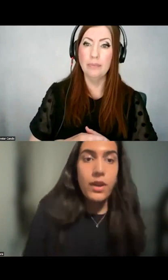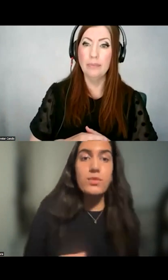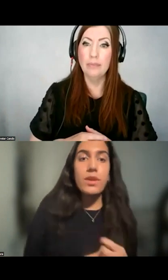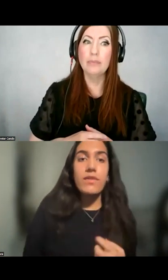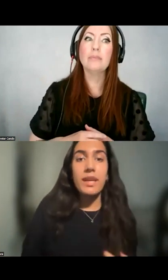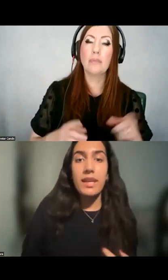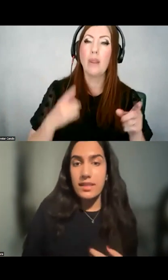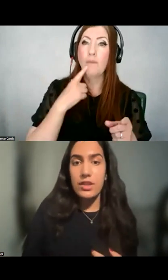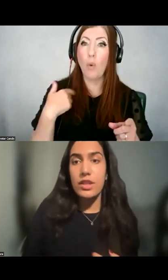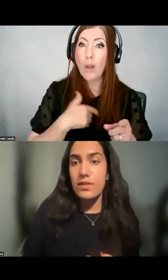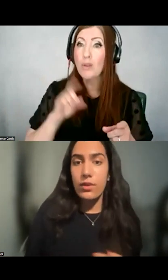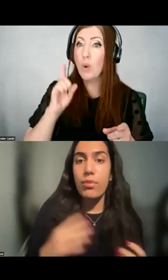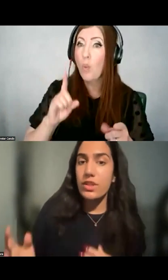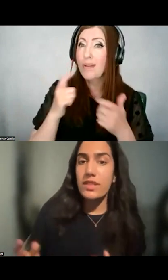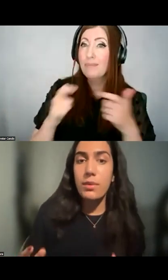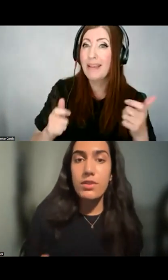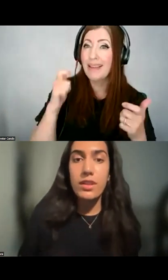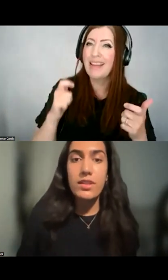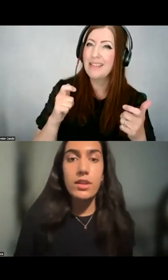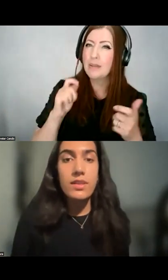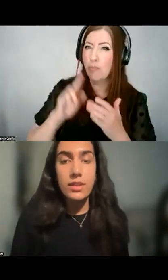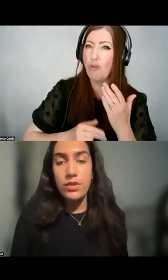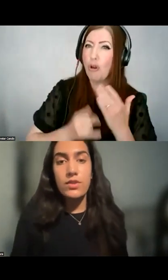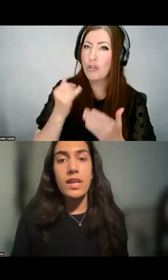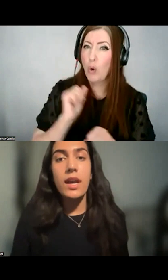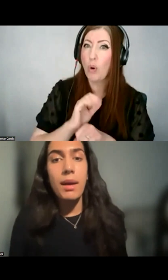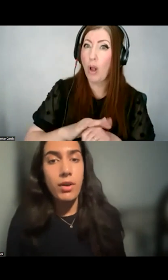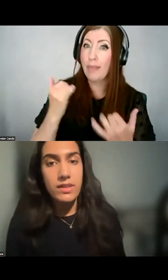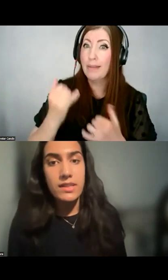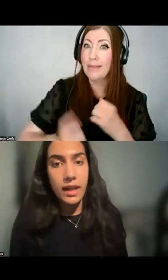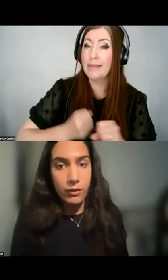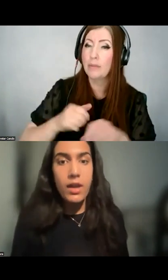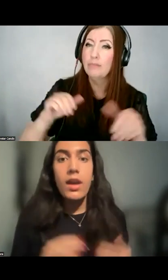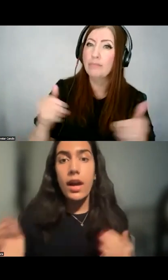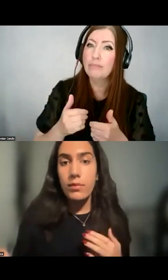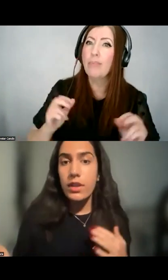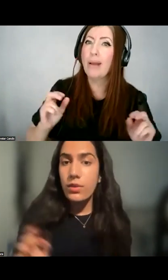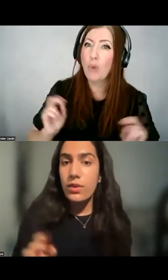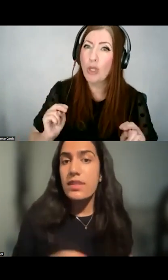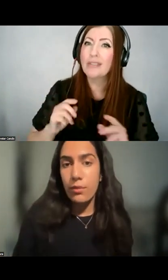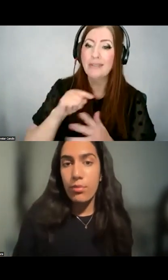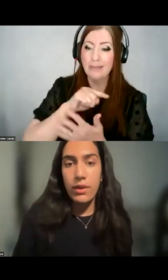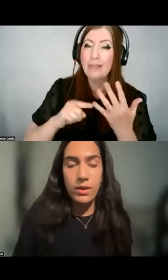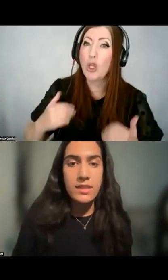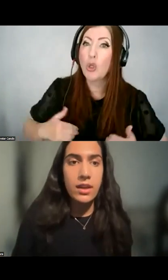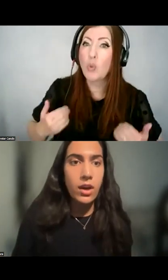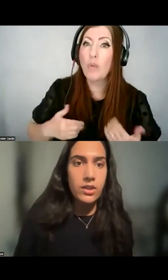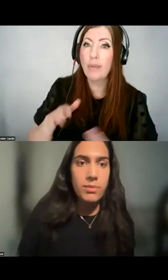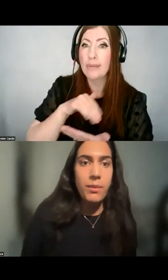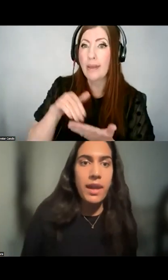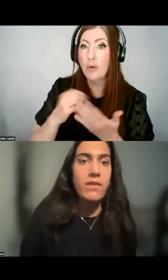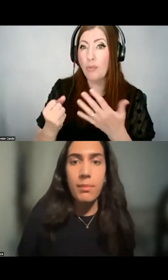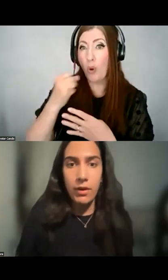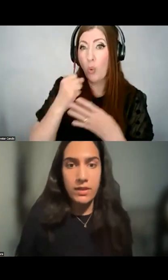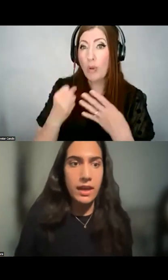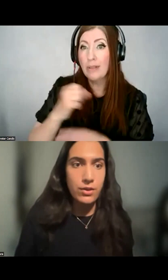So for us, one of the biggest initiatives or projects that we worked on this year was introducing a bipartisan set of youth-centered priorities in Congress by